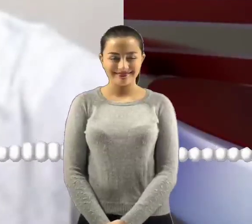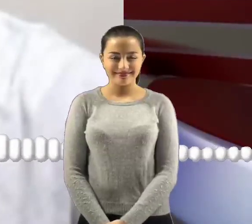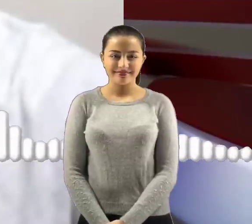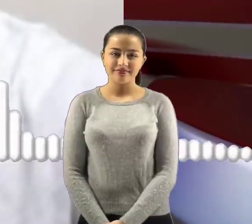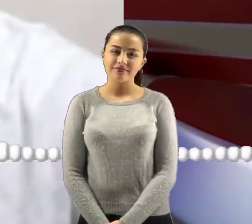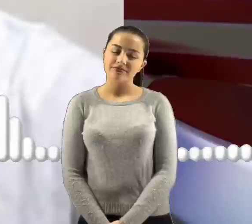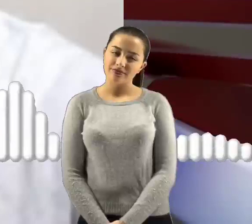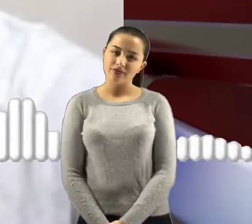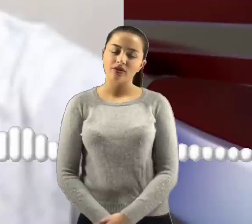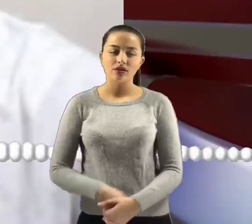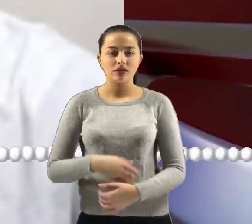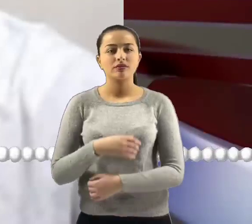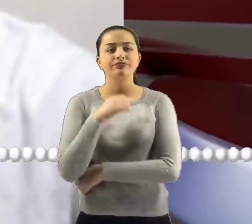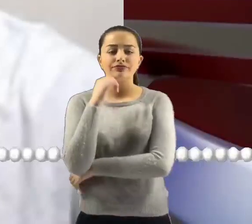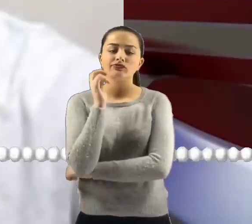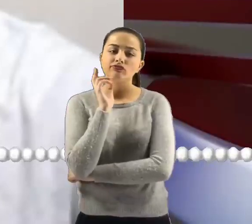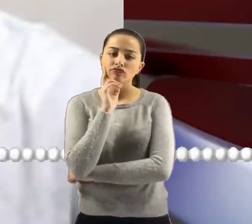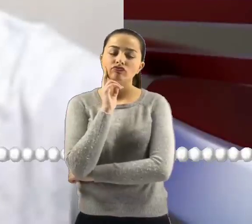ọdụka ọganahụ n'anyị